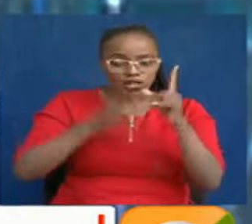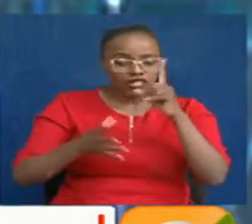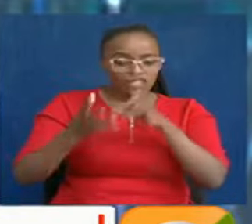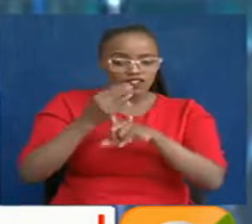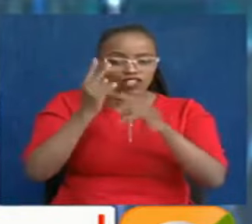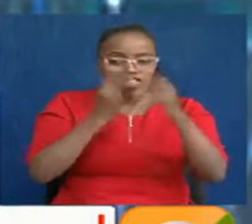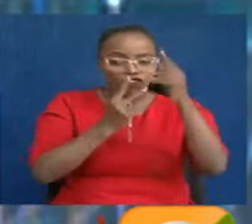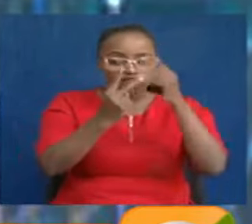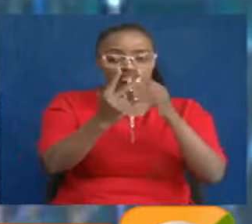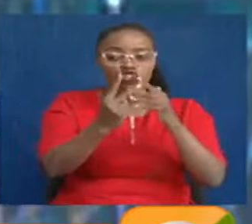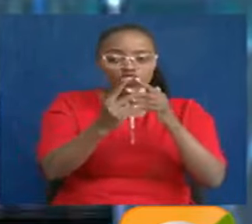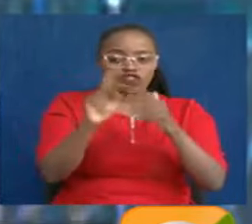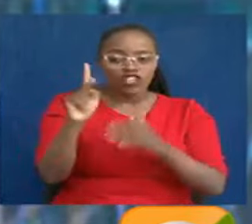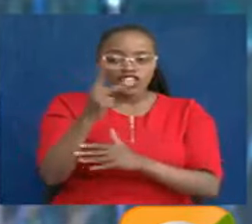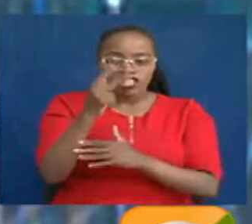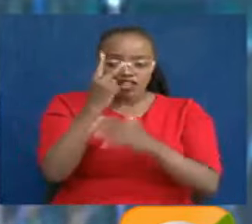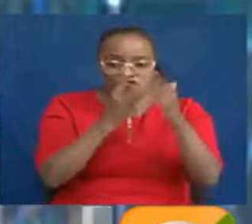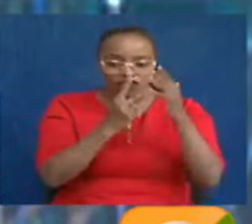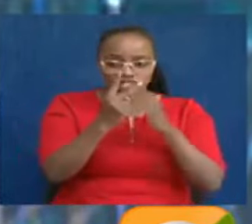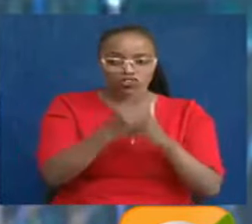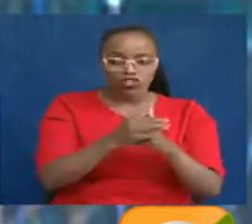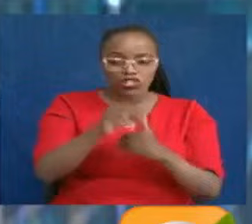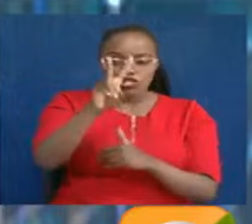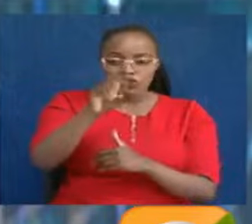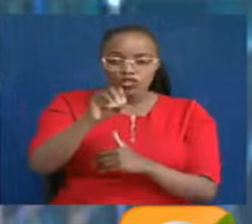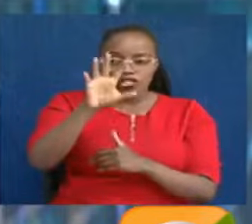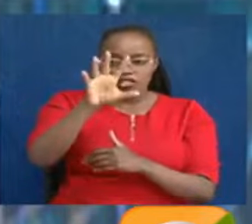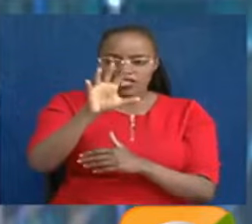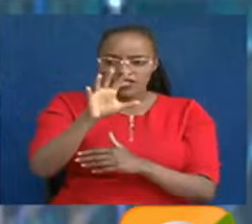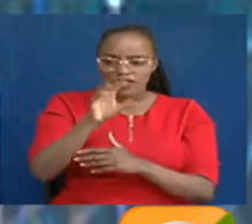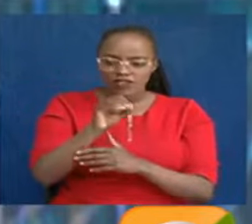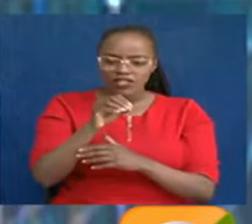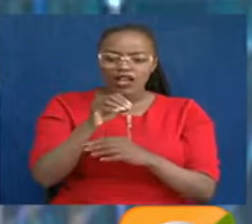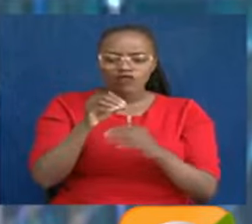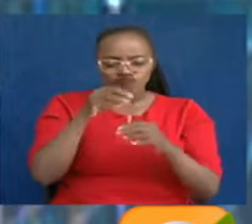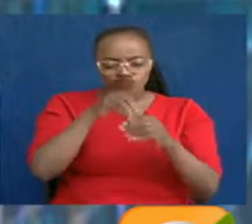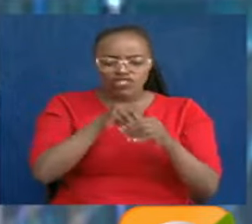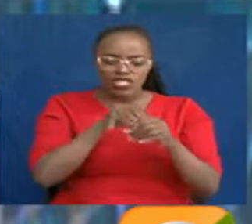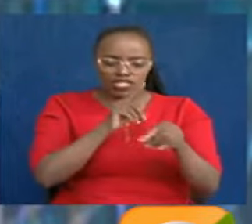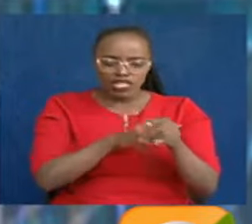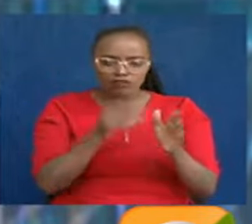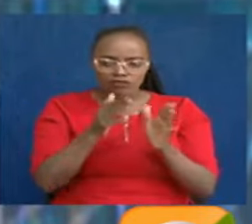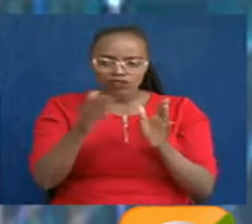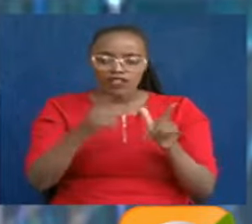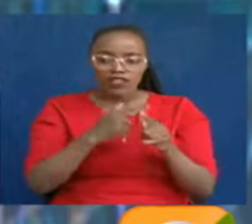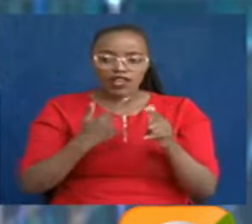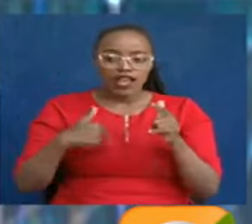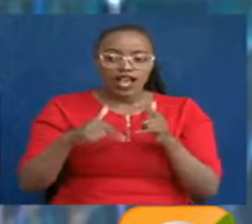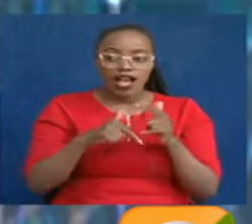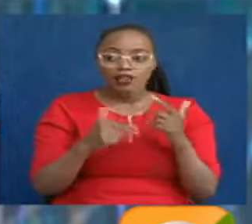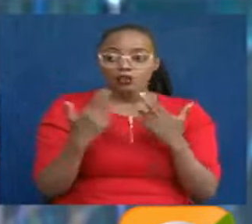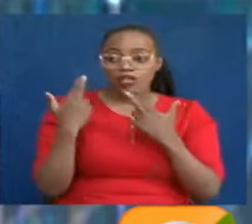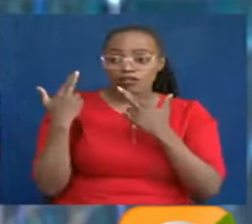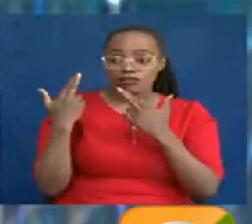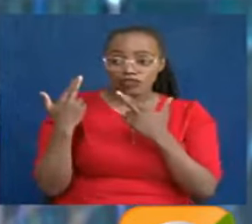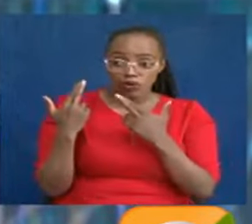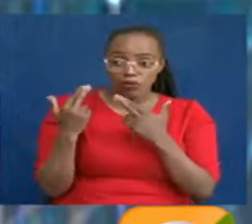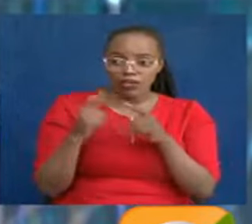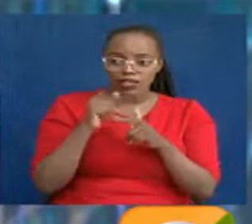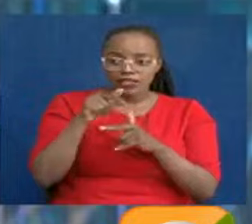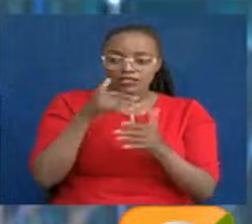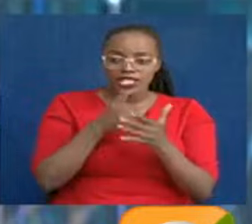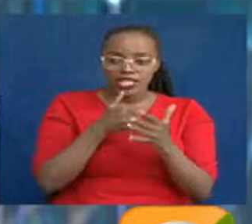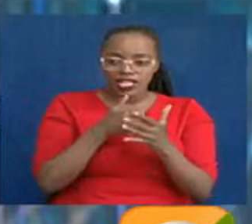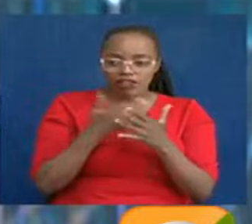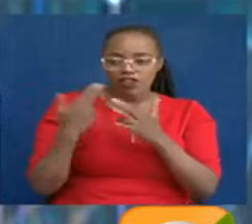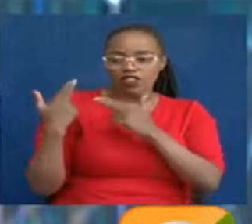vision of Kenya's Vision 2030 within time. And looking forward, as part of the